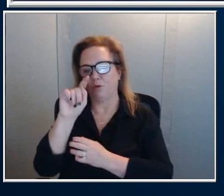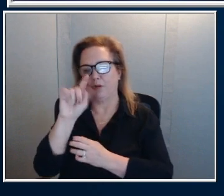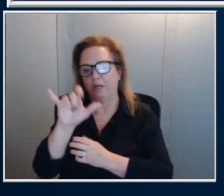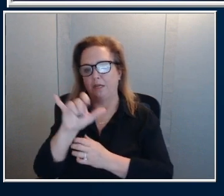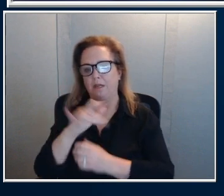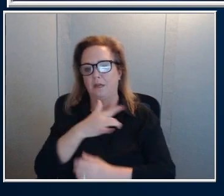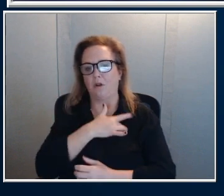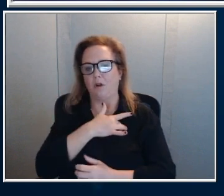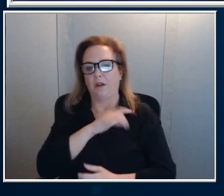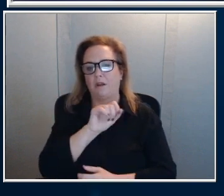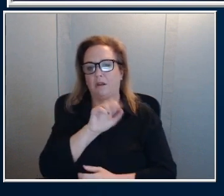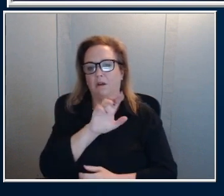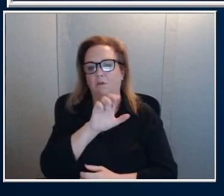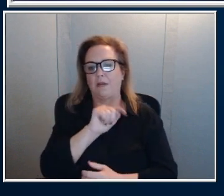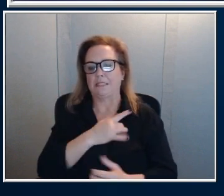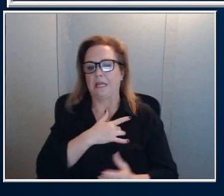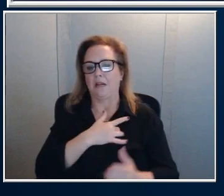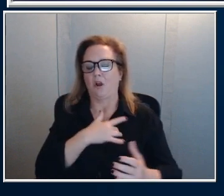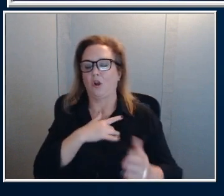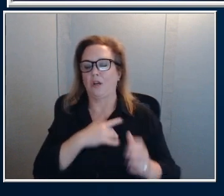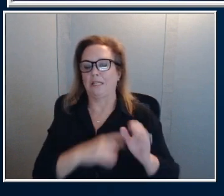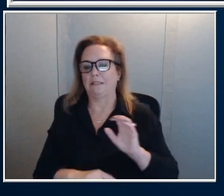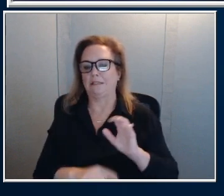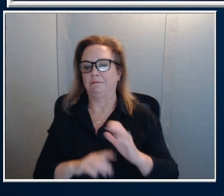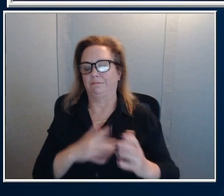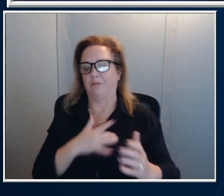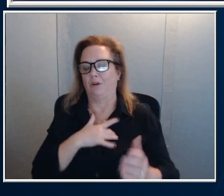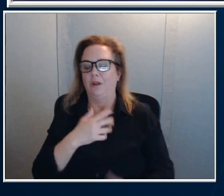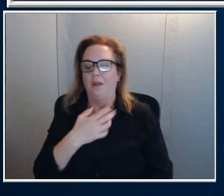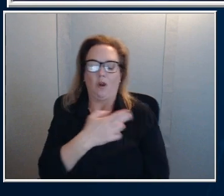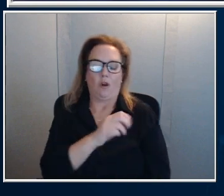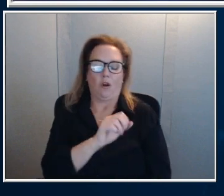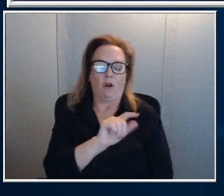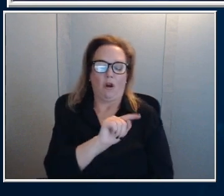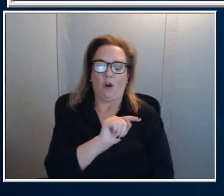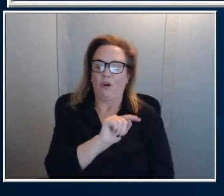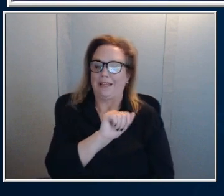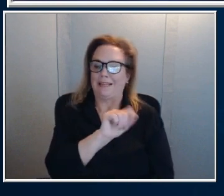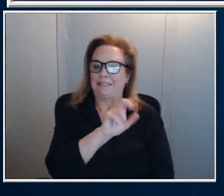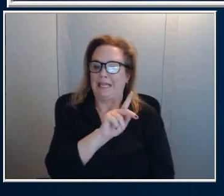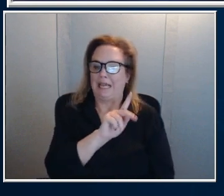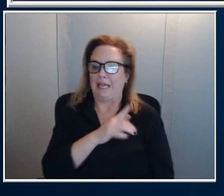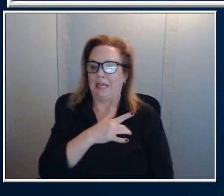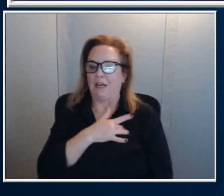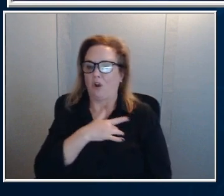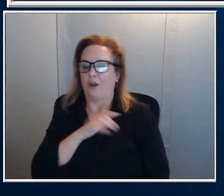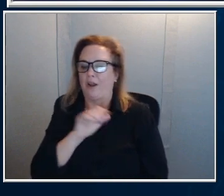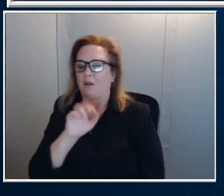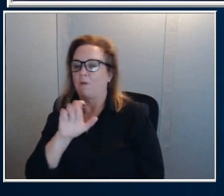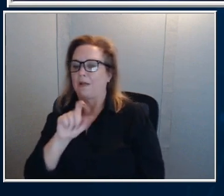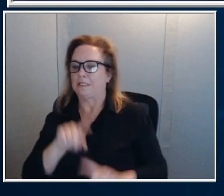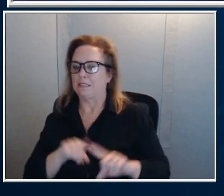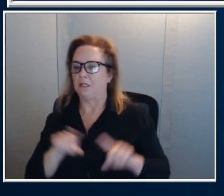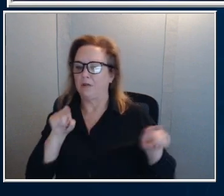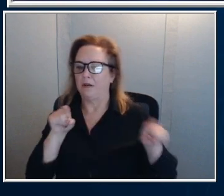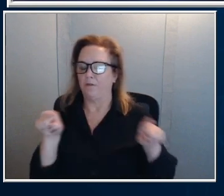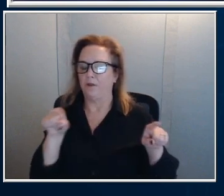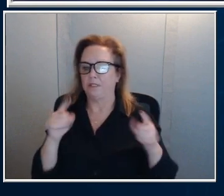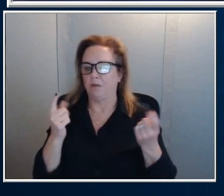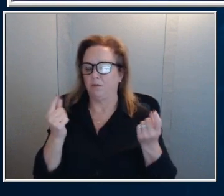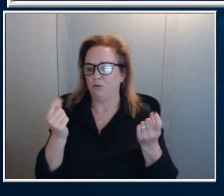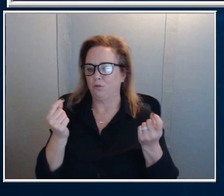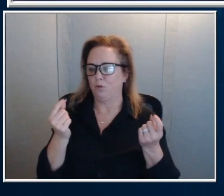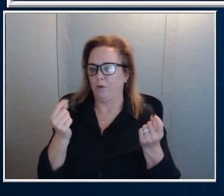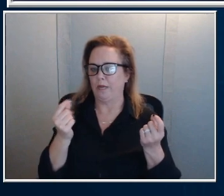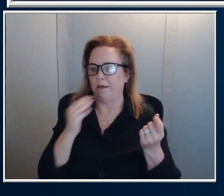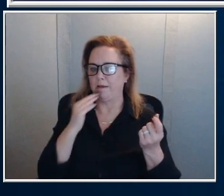cardiac arrest and a heart attack? And does that make a difference on how somebody at home while they're waiting for you to arrive should perform